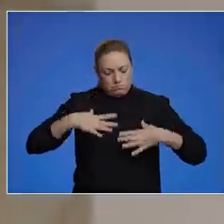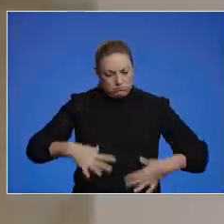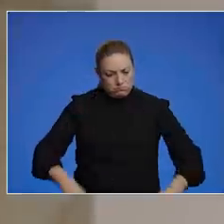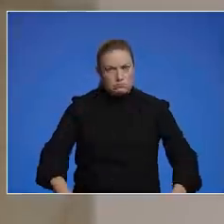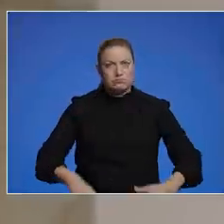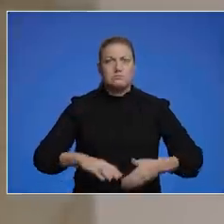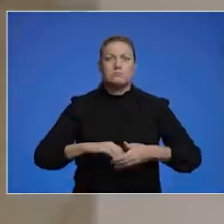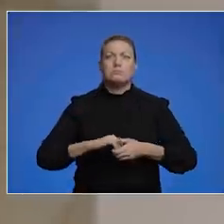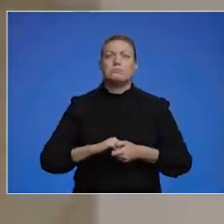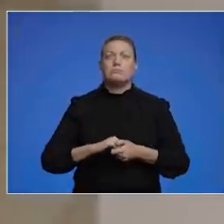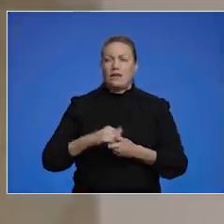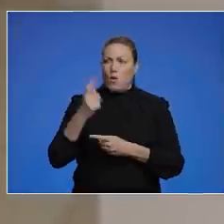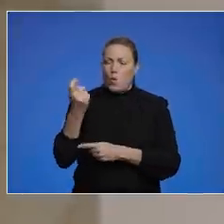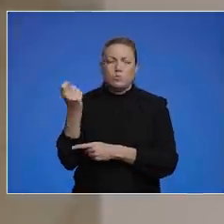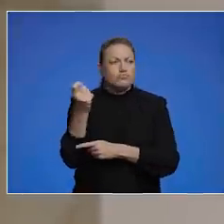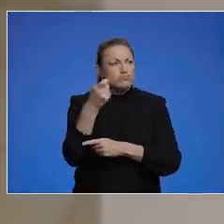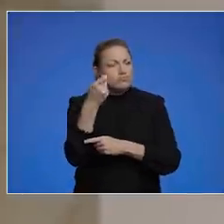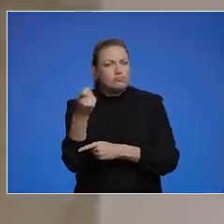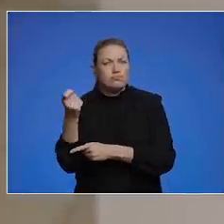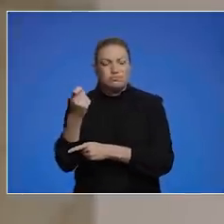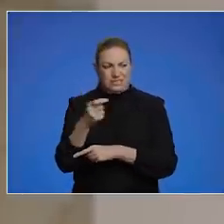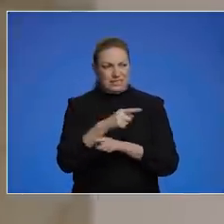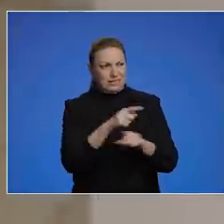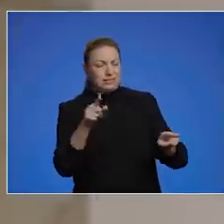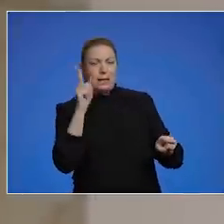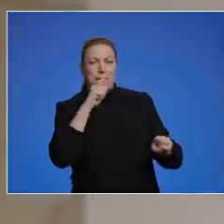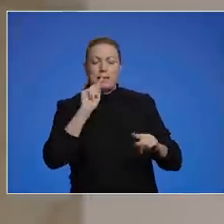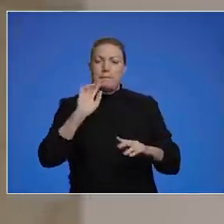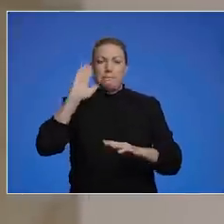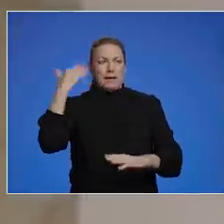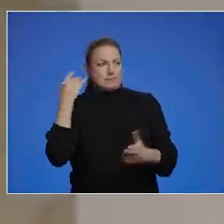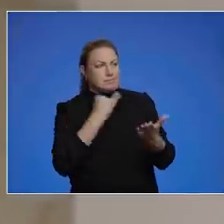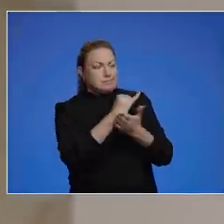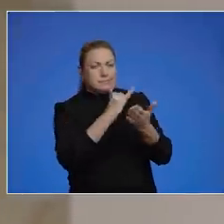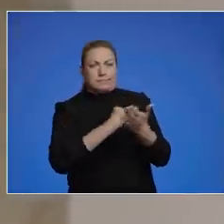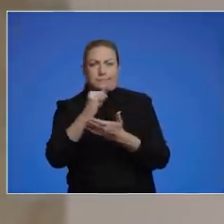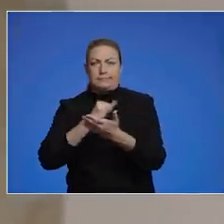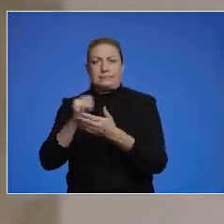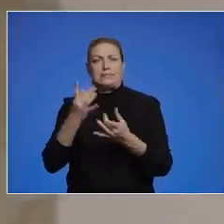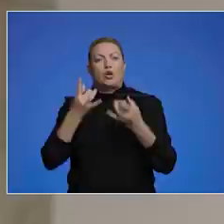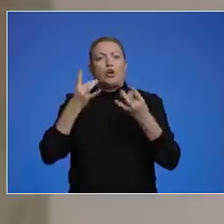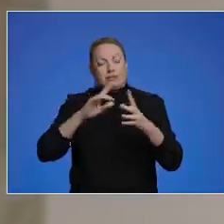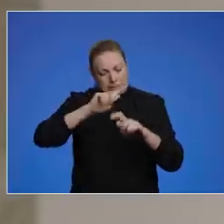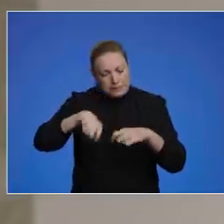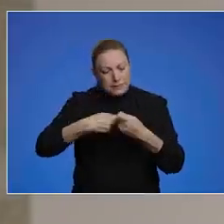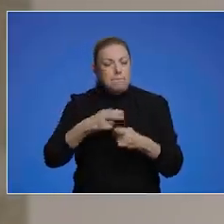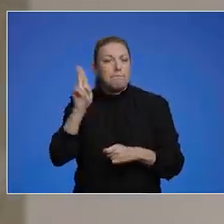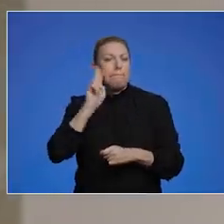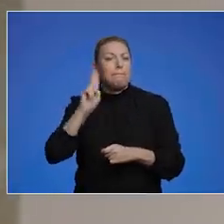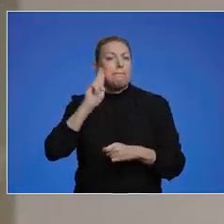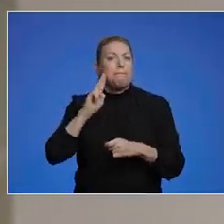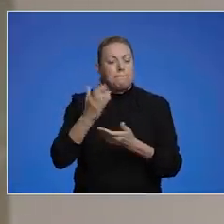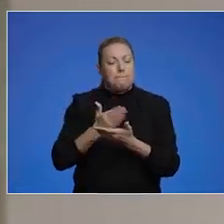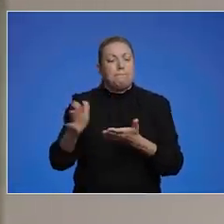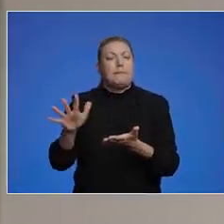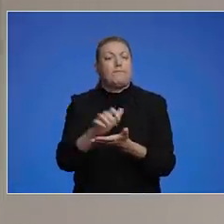elders said to me, "These are the people who have been through the great persecution, and because they have washed their robes white again in the blood of